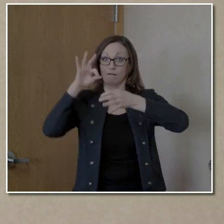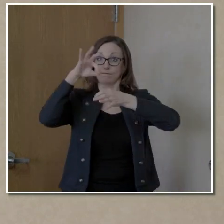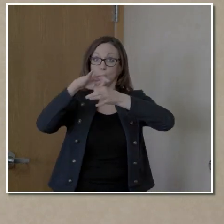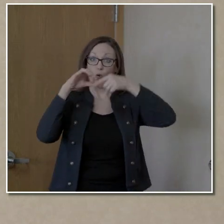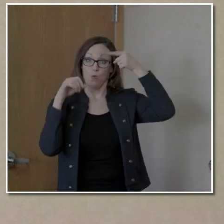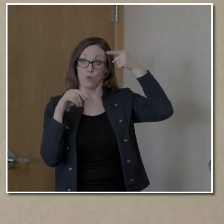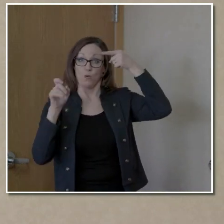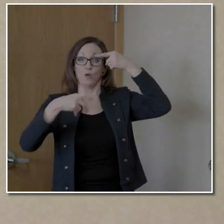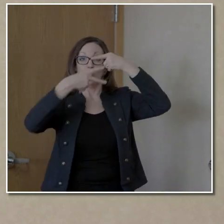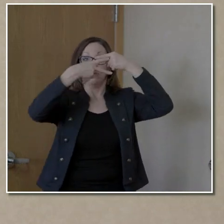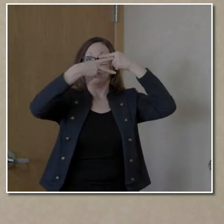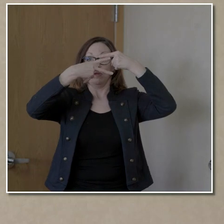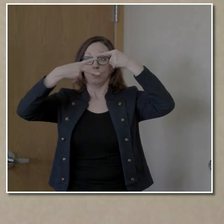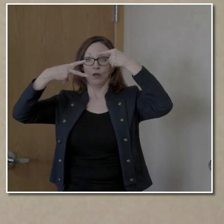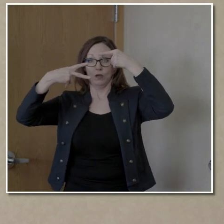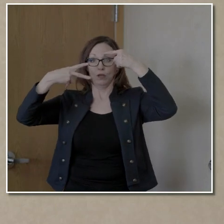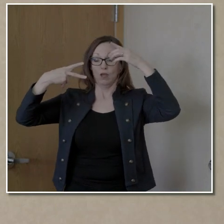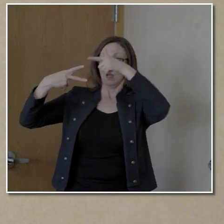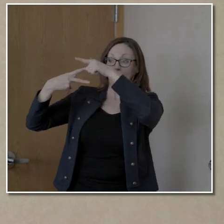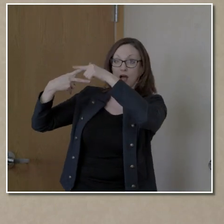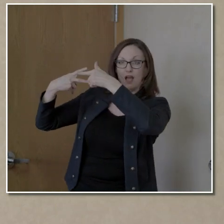7th to